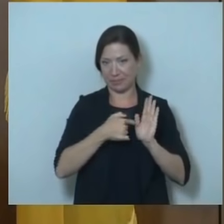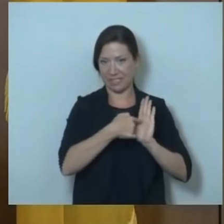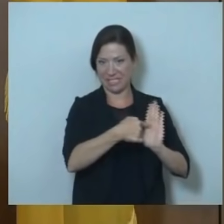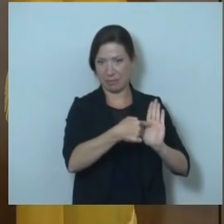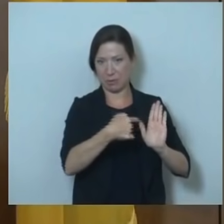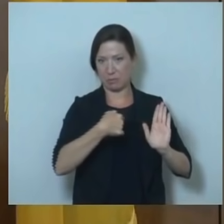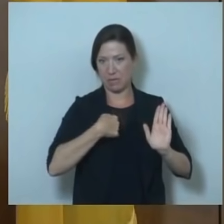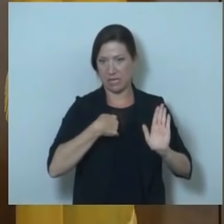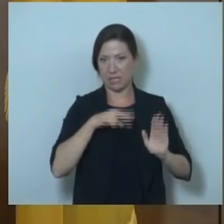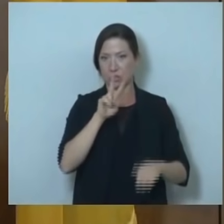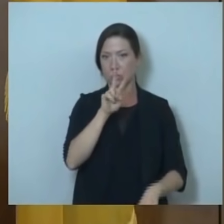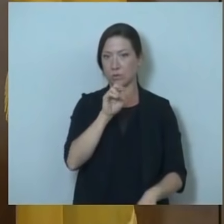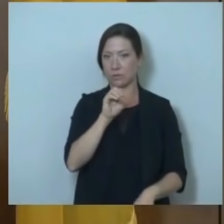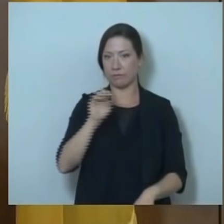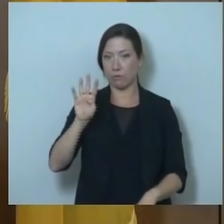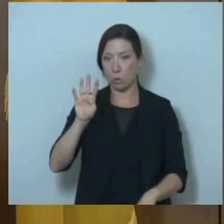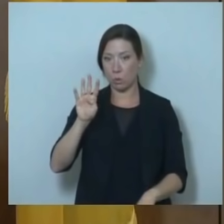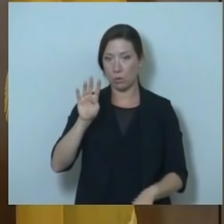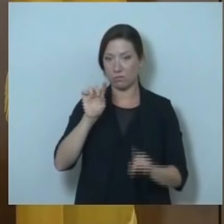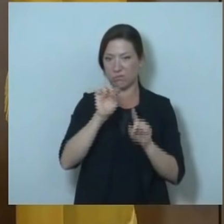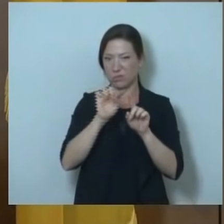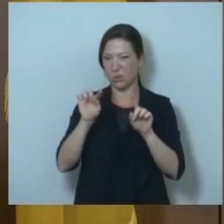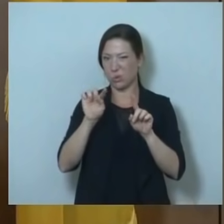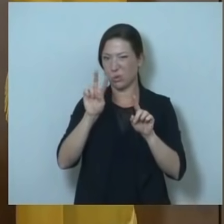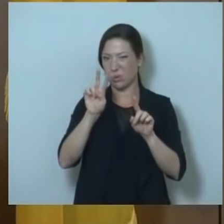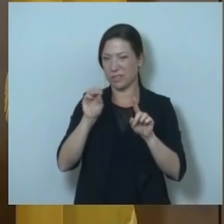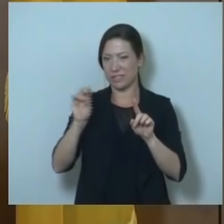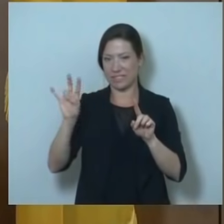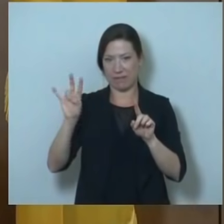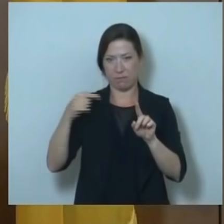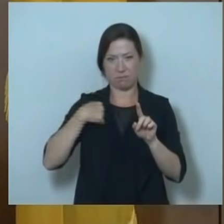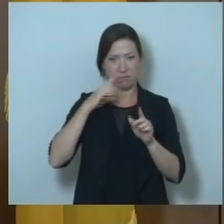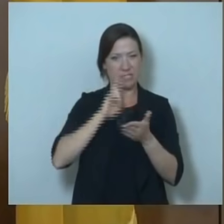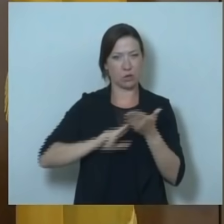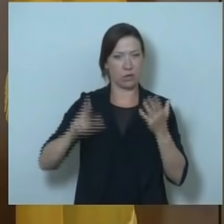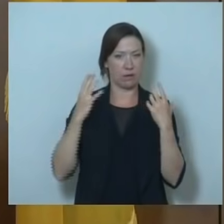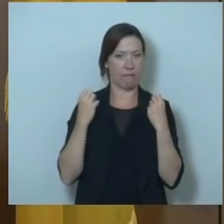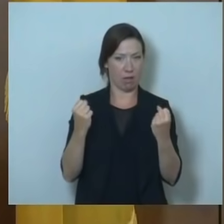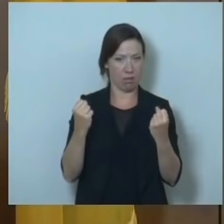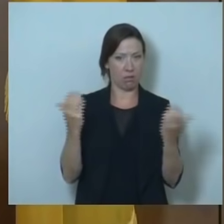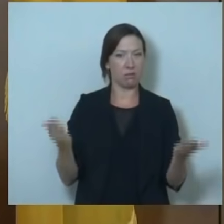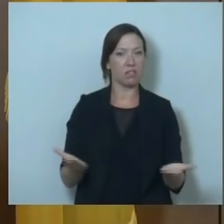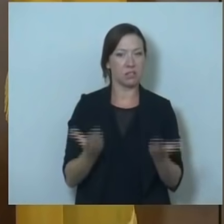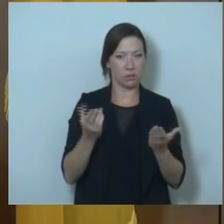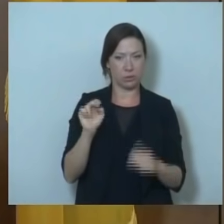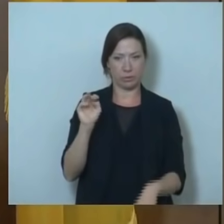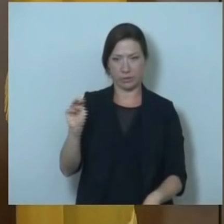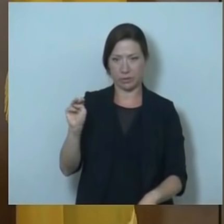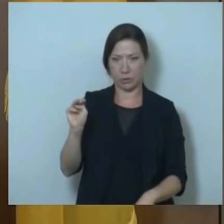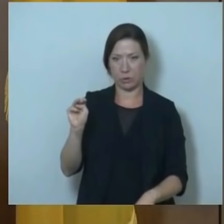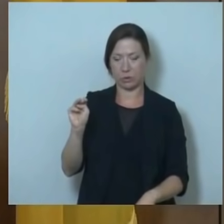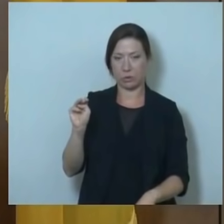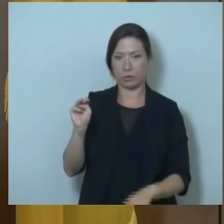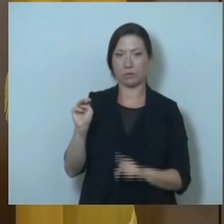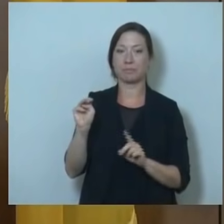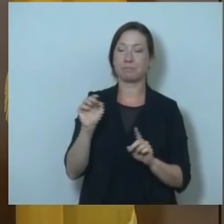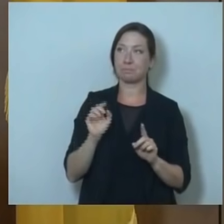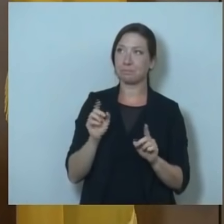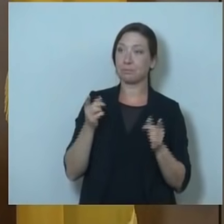2004 to 2007 in New Mexico, we learned that there was an incredible risk after